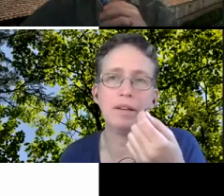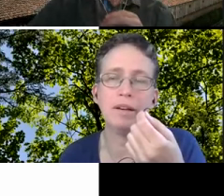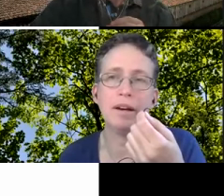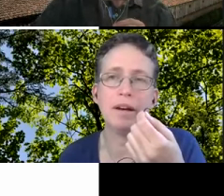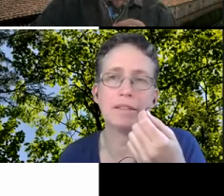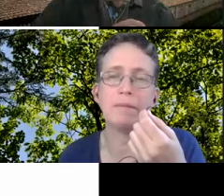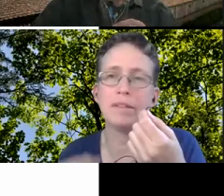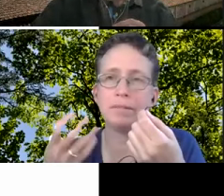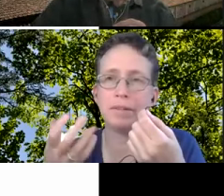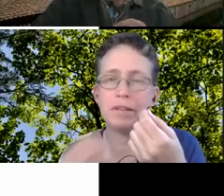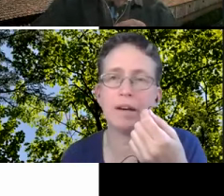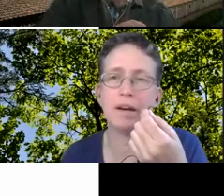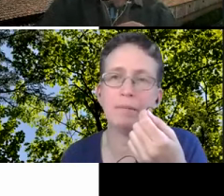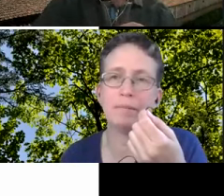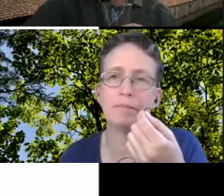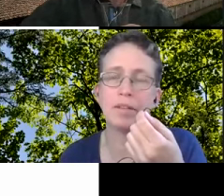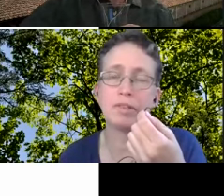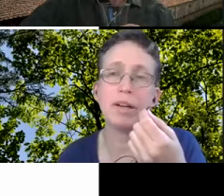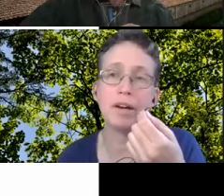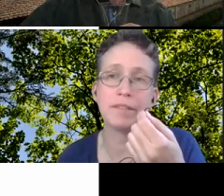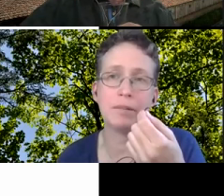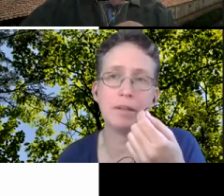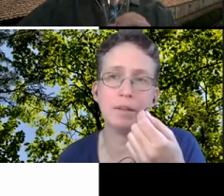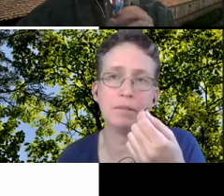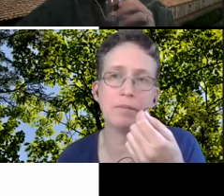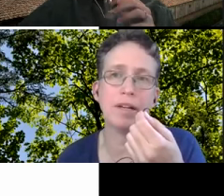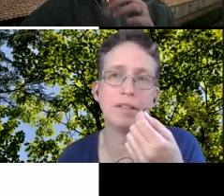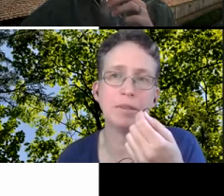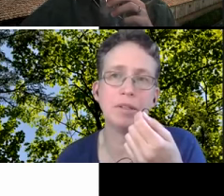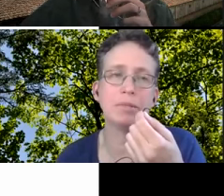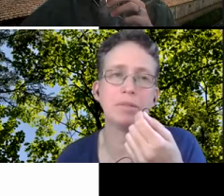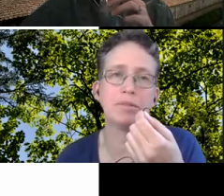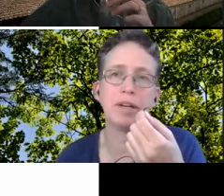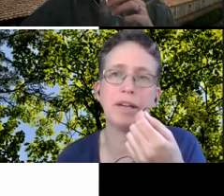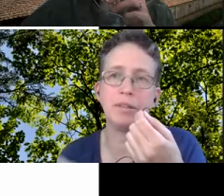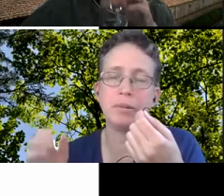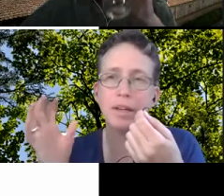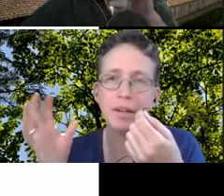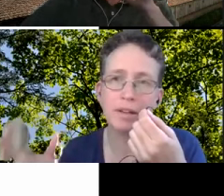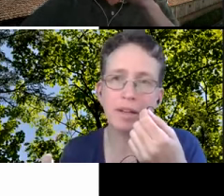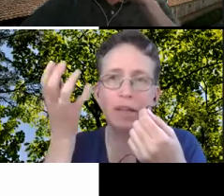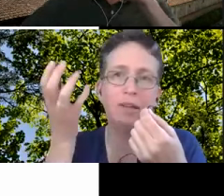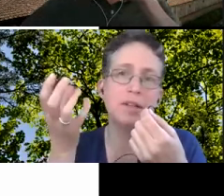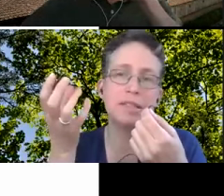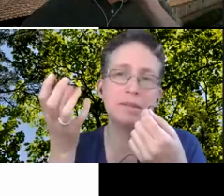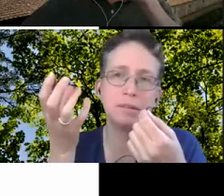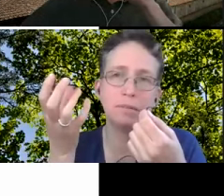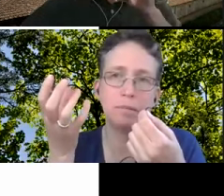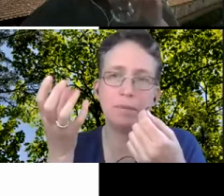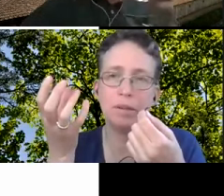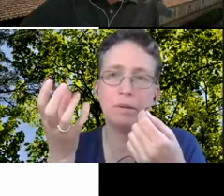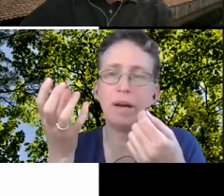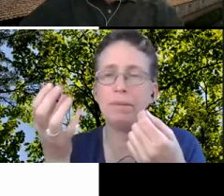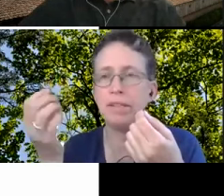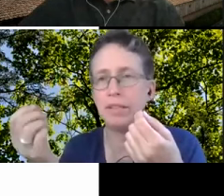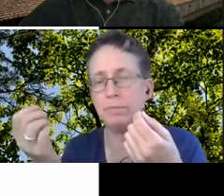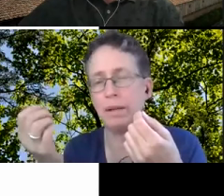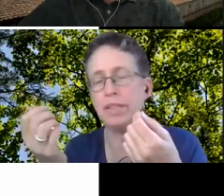be some of the different trade-offs that we would run into in terms of trying to, increase